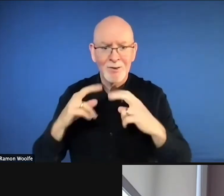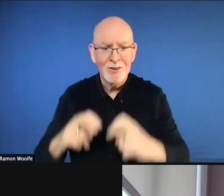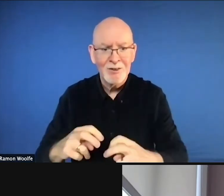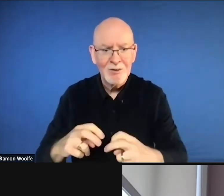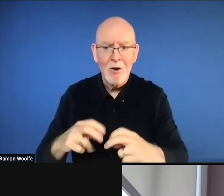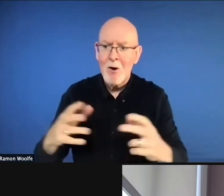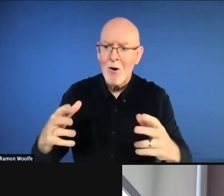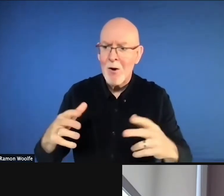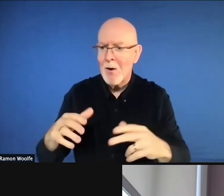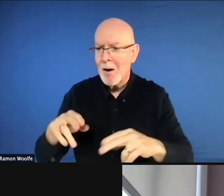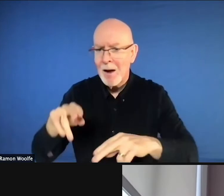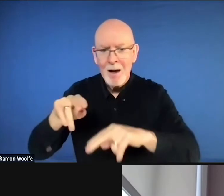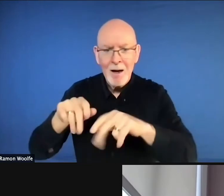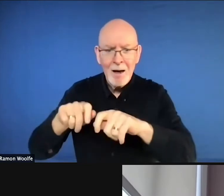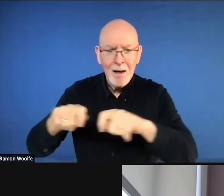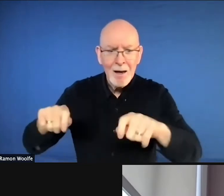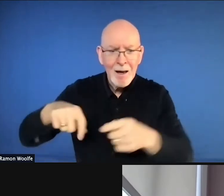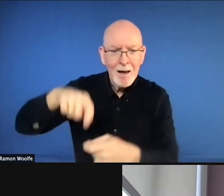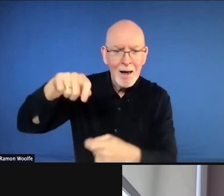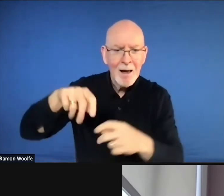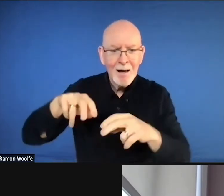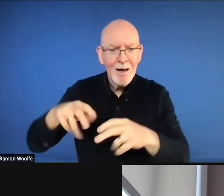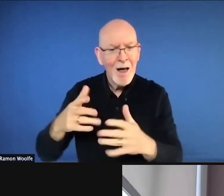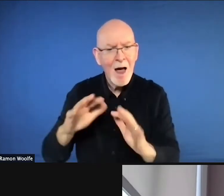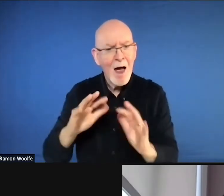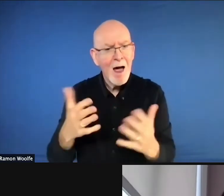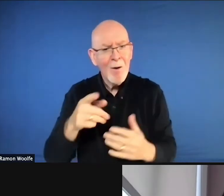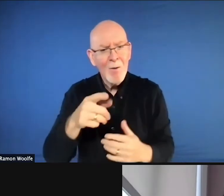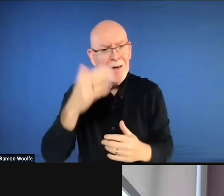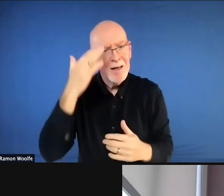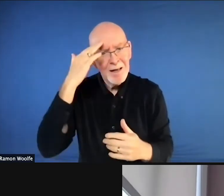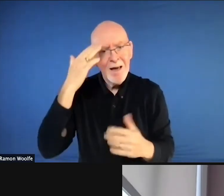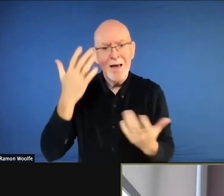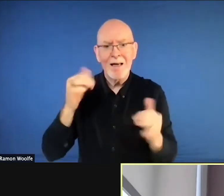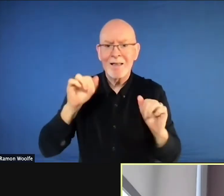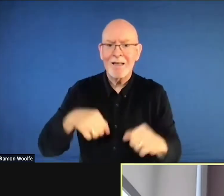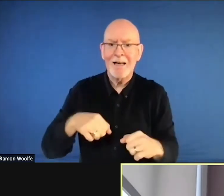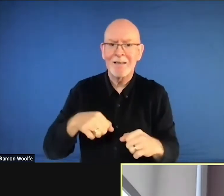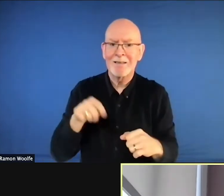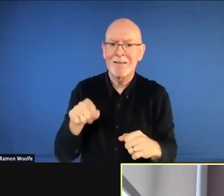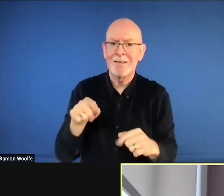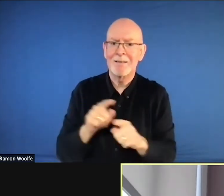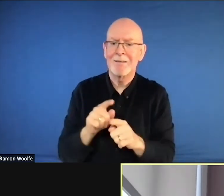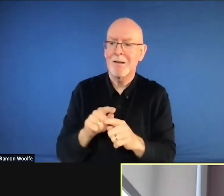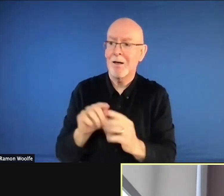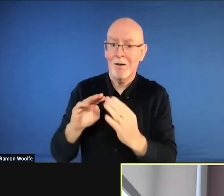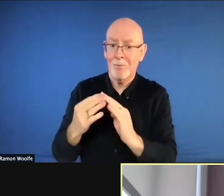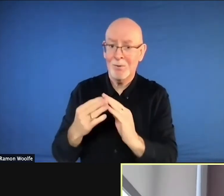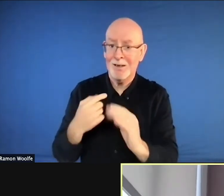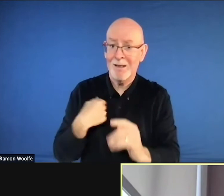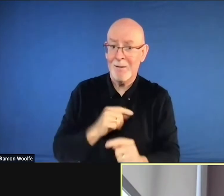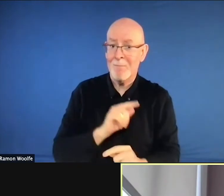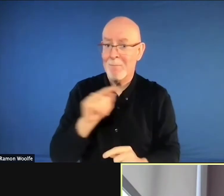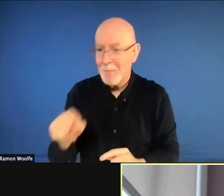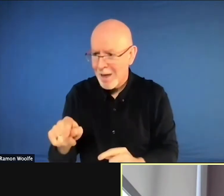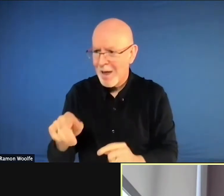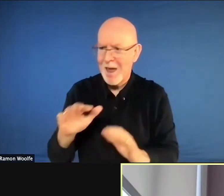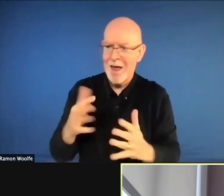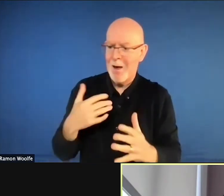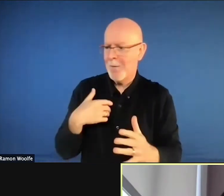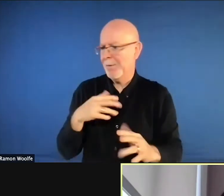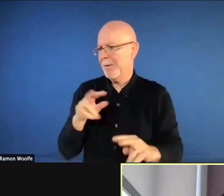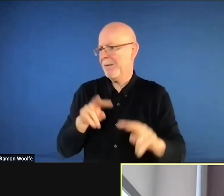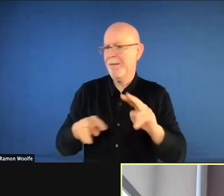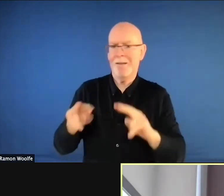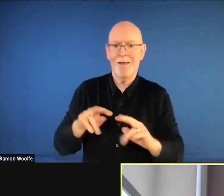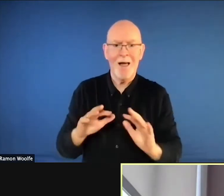affected people? Over to you, Idil. Yes, thank you for this question. One of the key principles in the